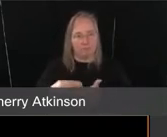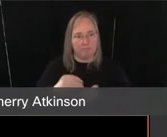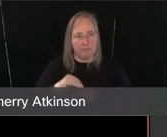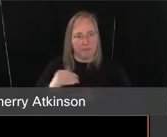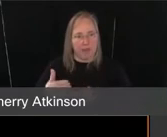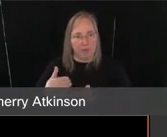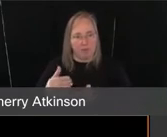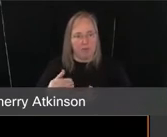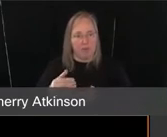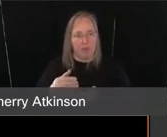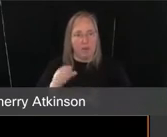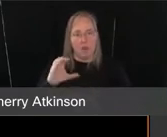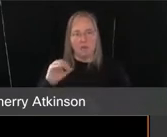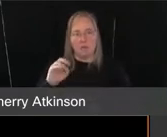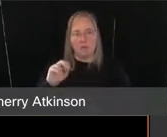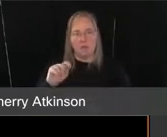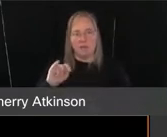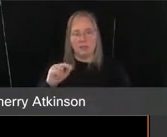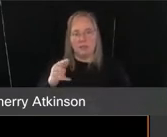of the